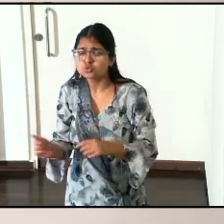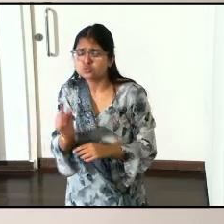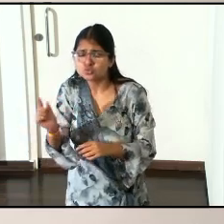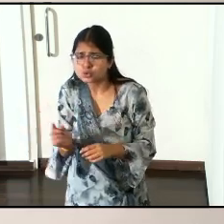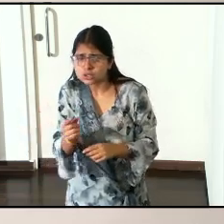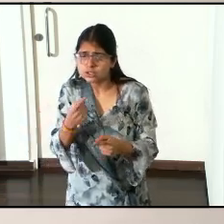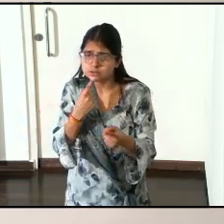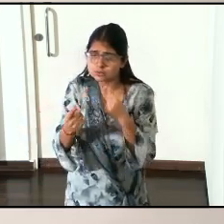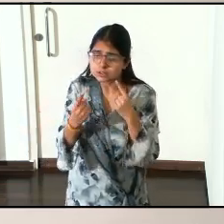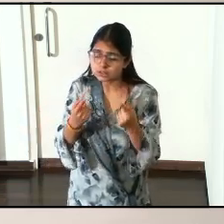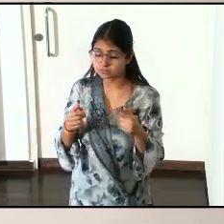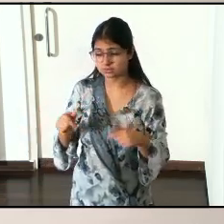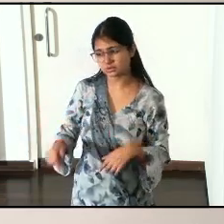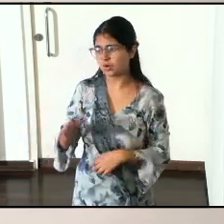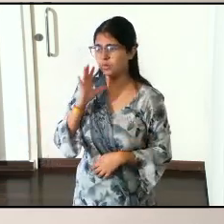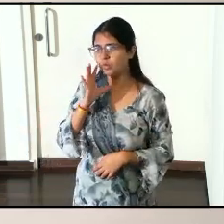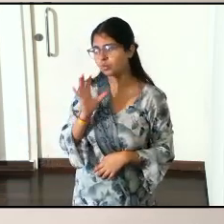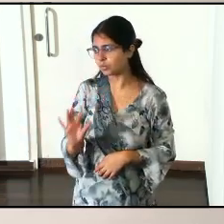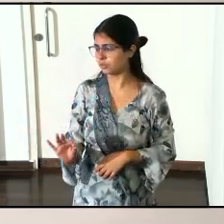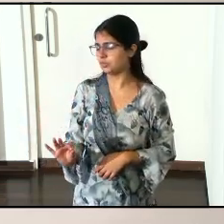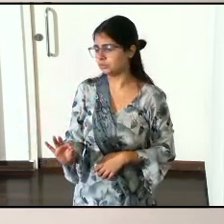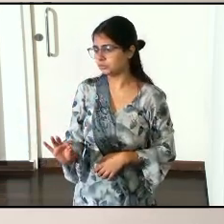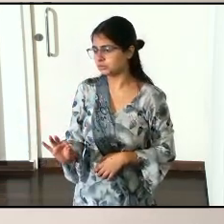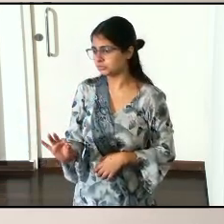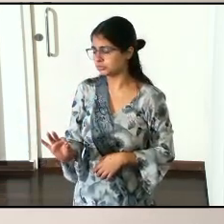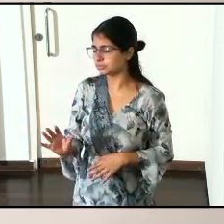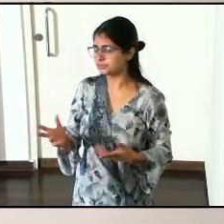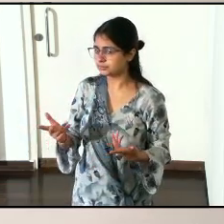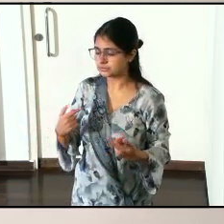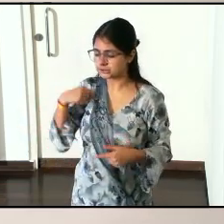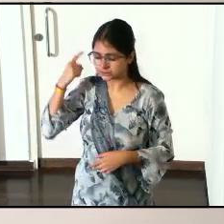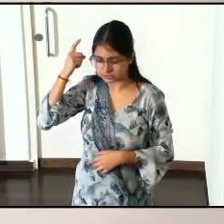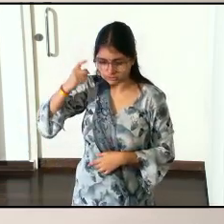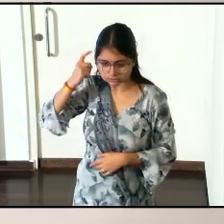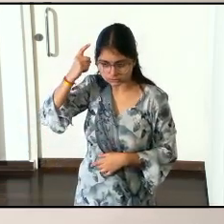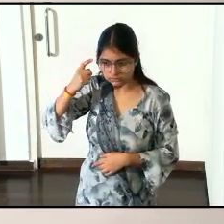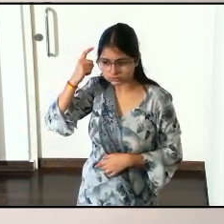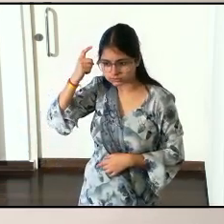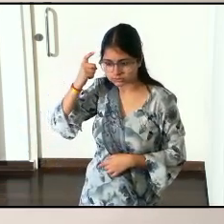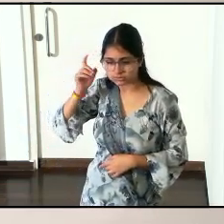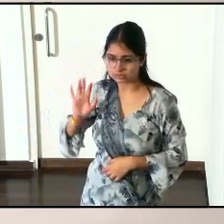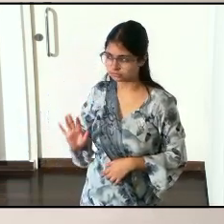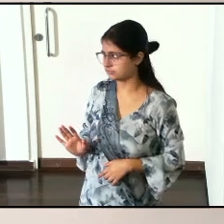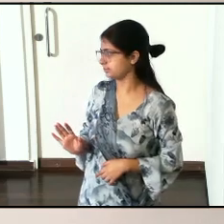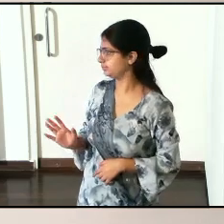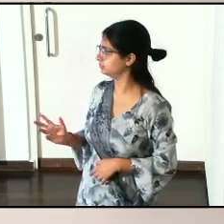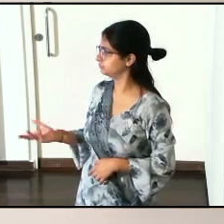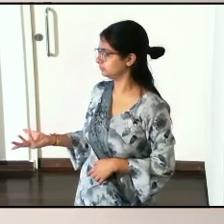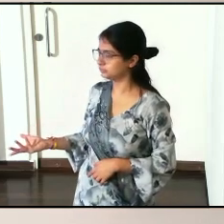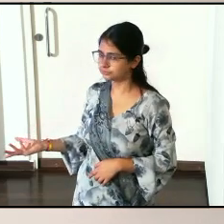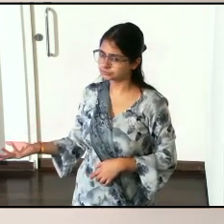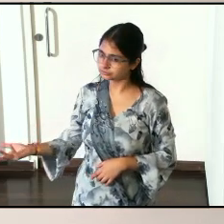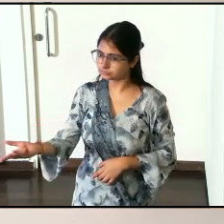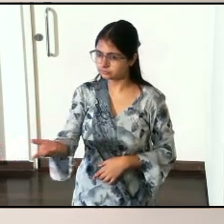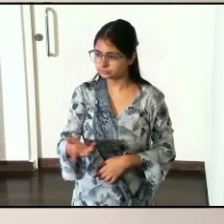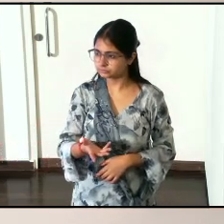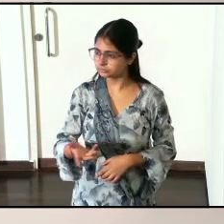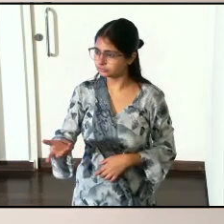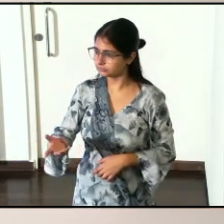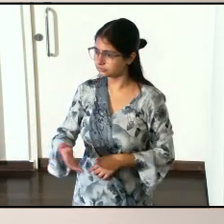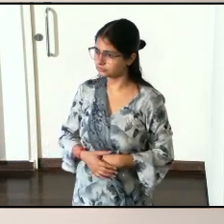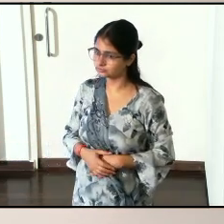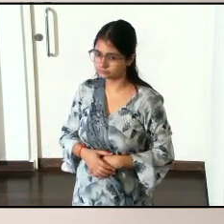to utilize, those are things we do need to, think about. So, yeah, those are, I don't know whether that...